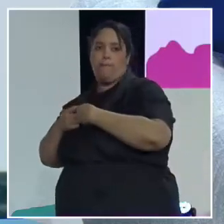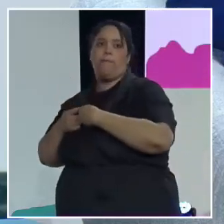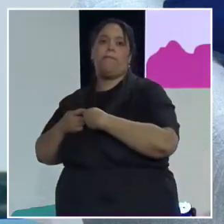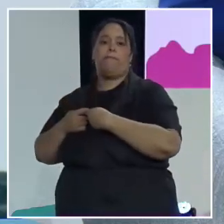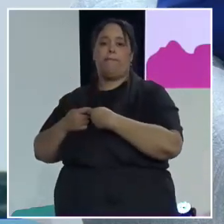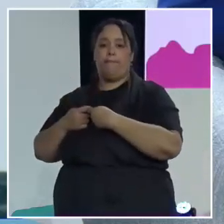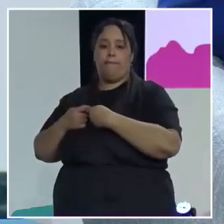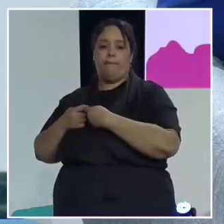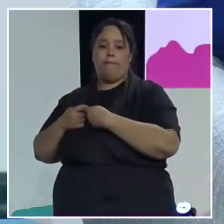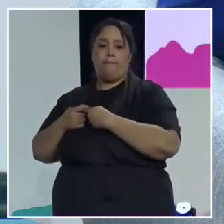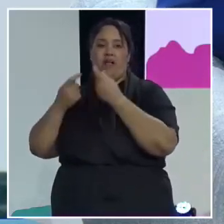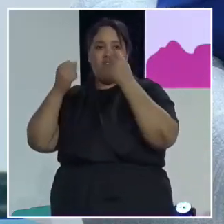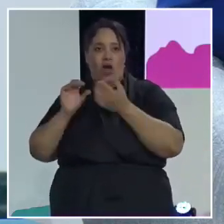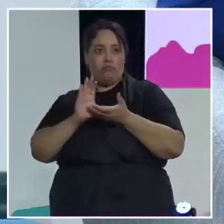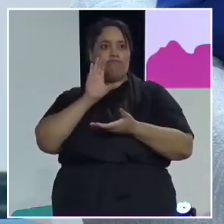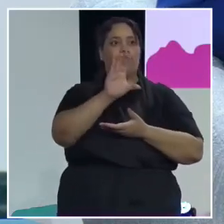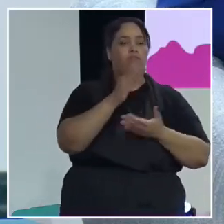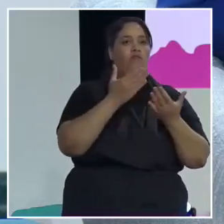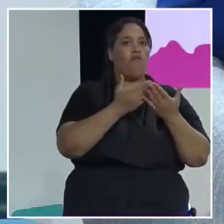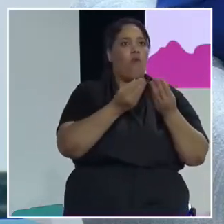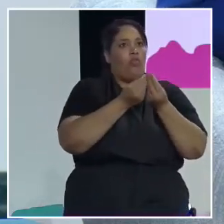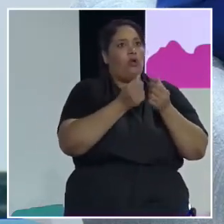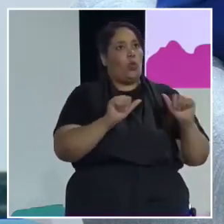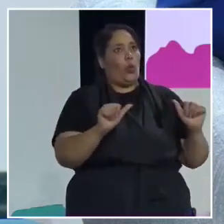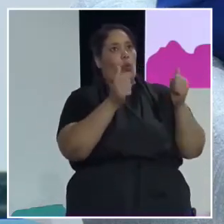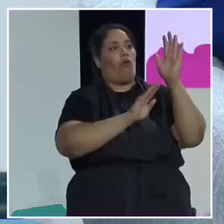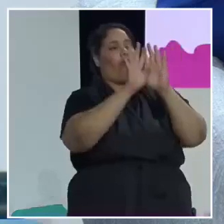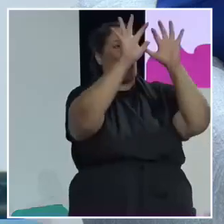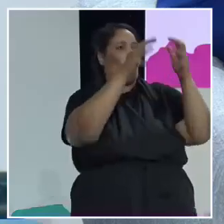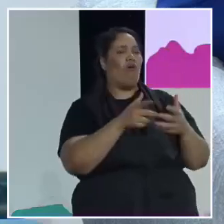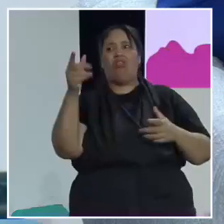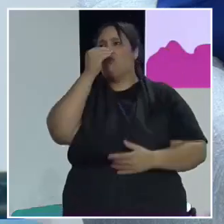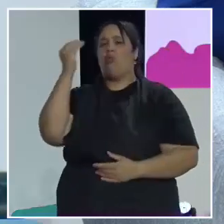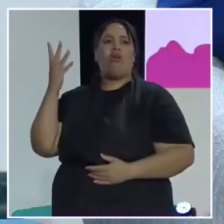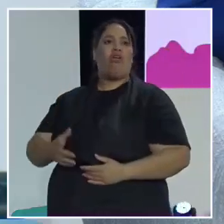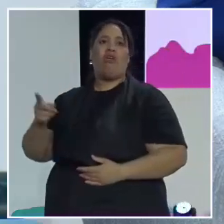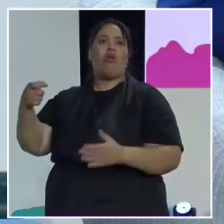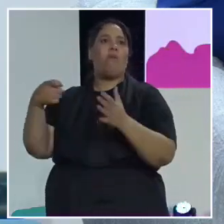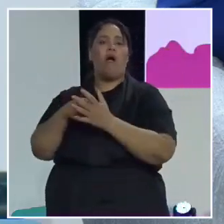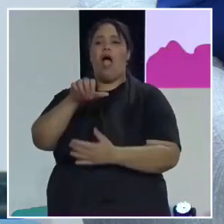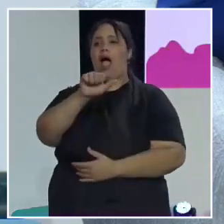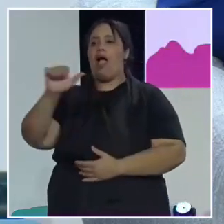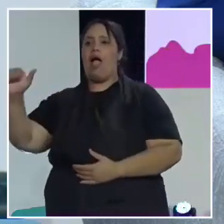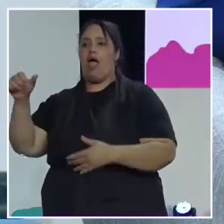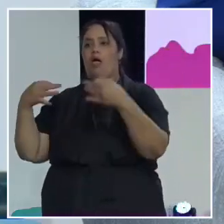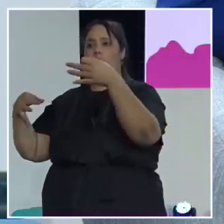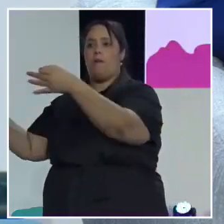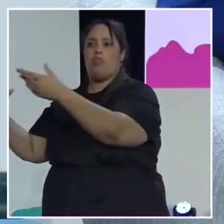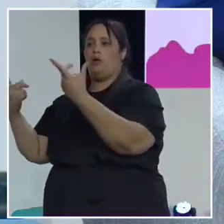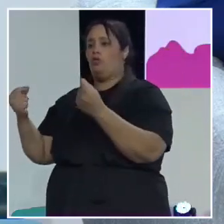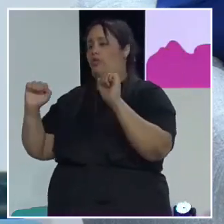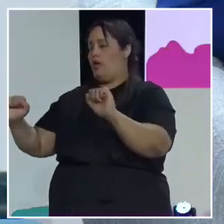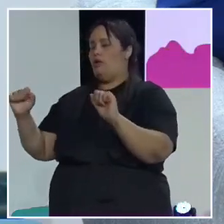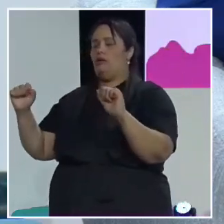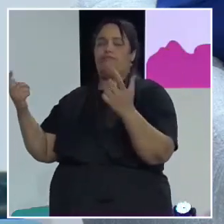helping finance good things in the world. They don't know, they don't care. They're buying AAA rated paper and they're just doing that with their eyes